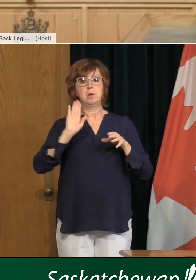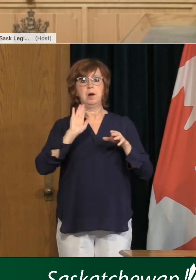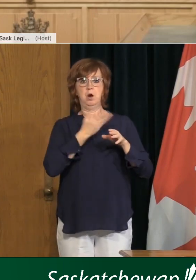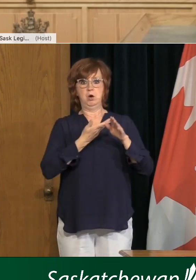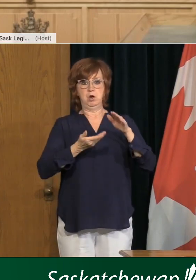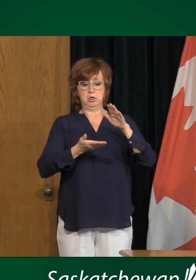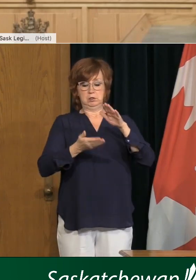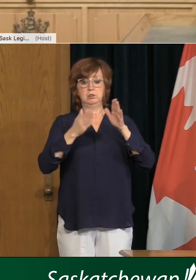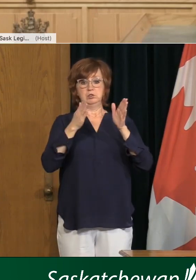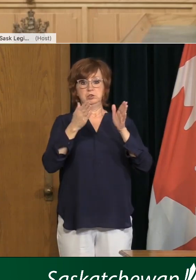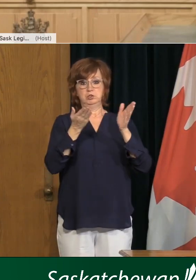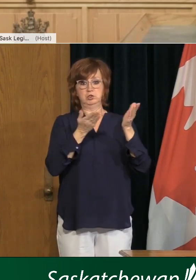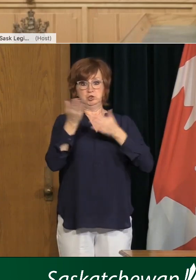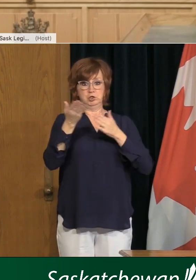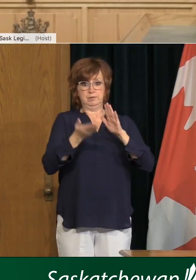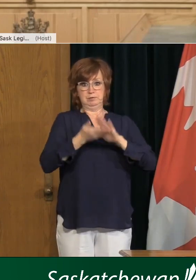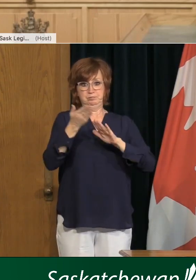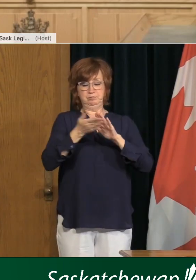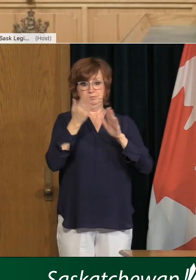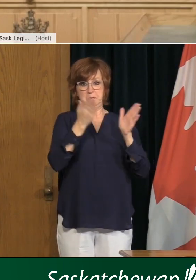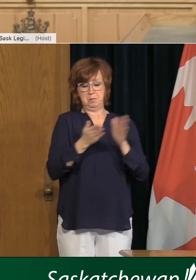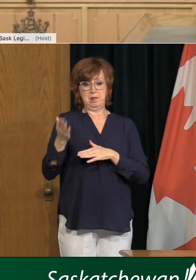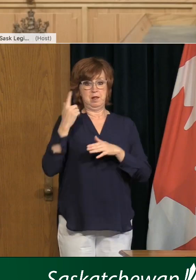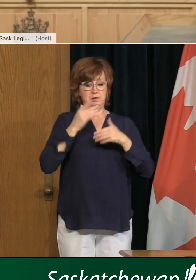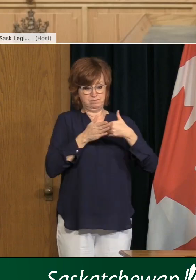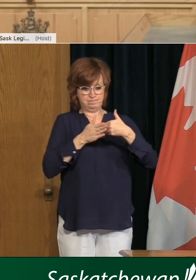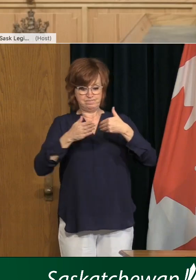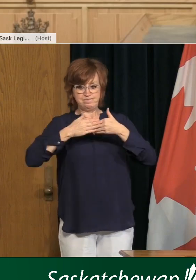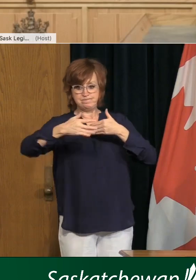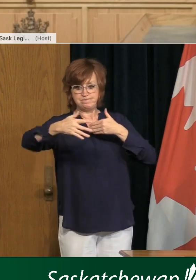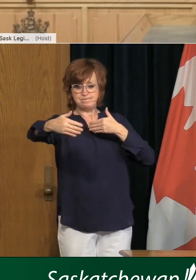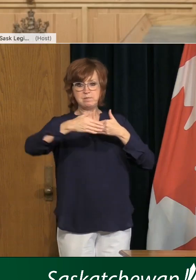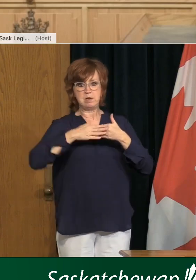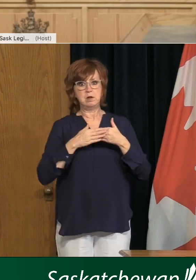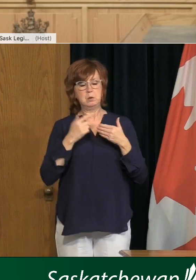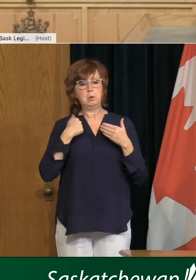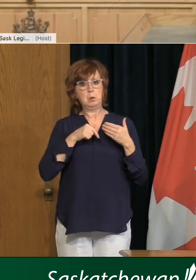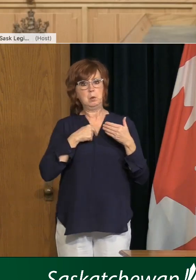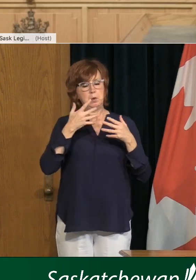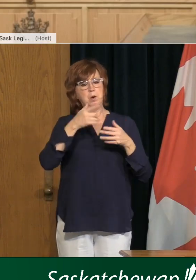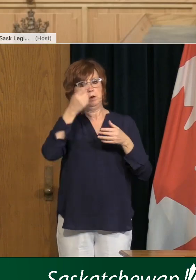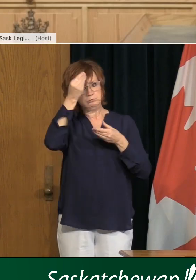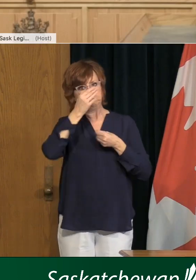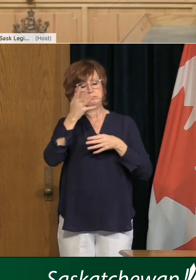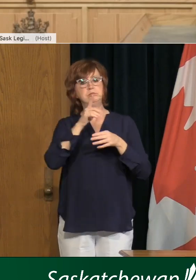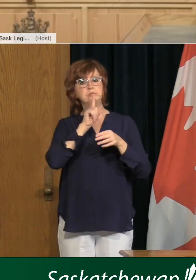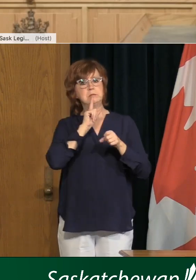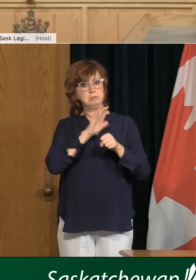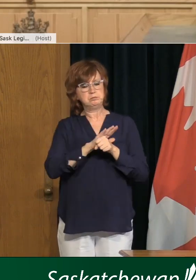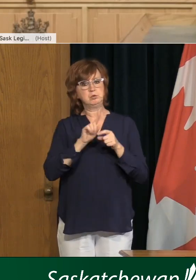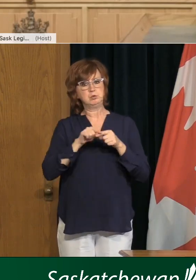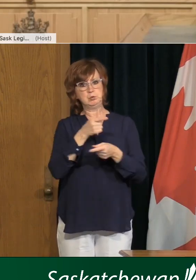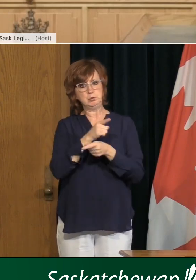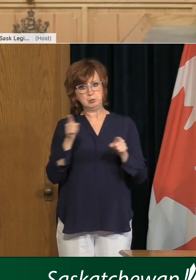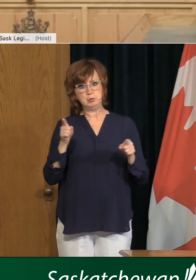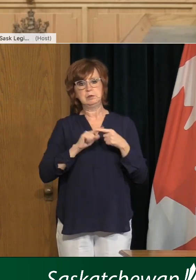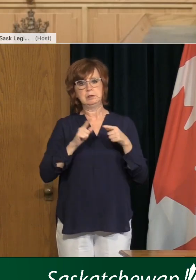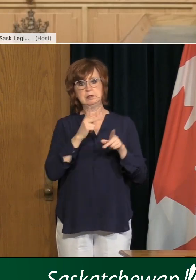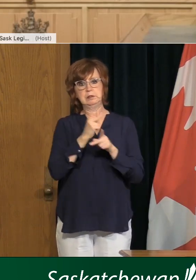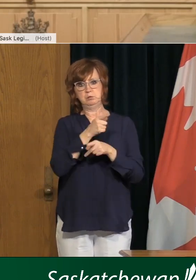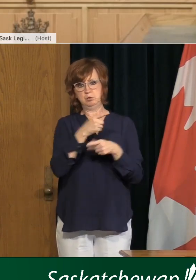health services to Saskatchewan people and our ongoing commitment to serve the health and well-being of our province, today and every day of the